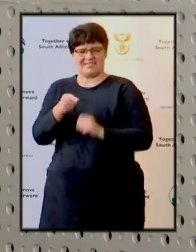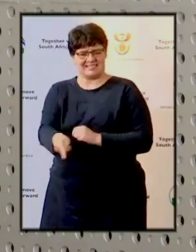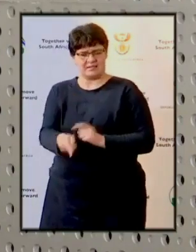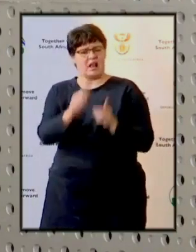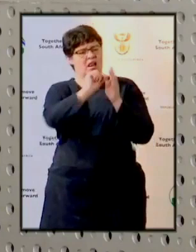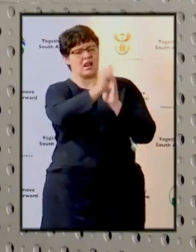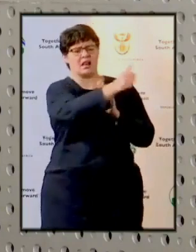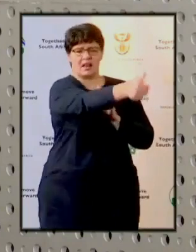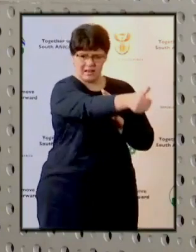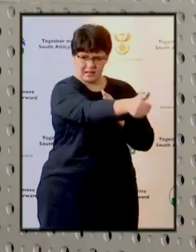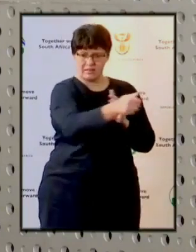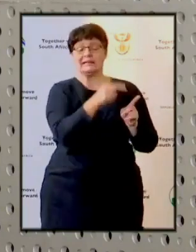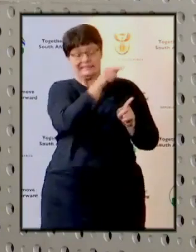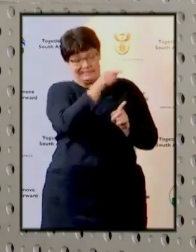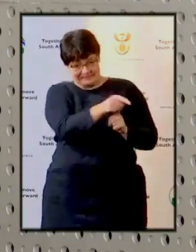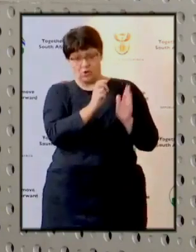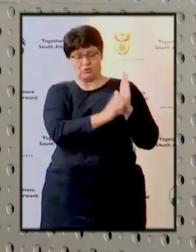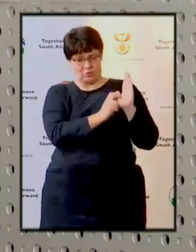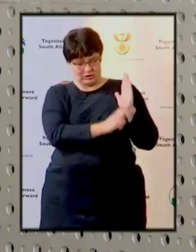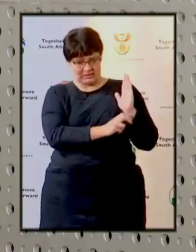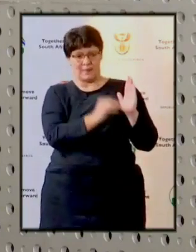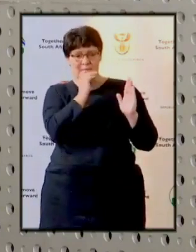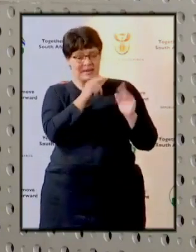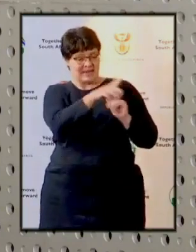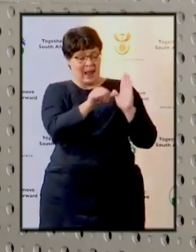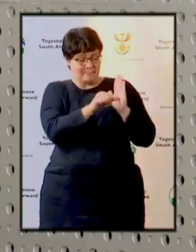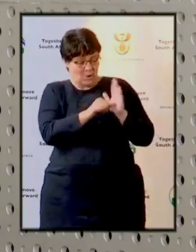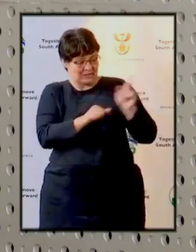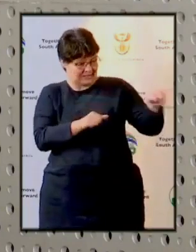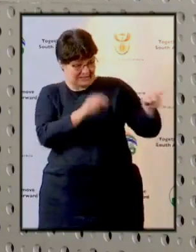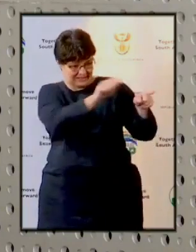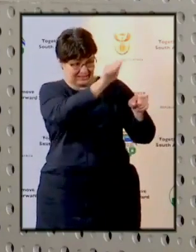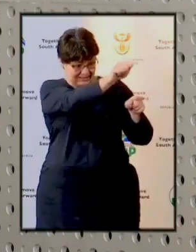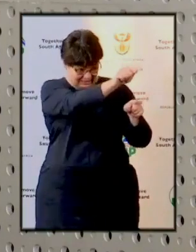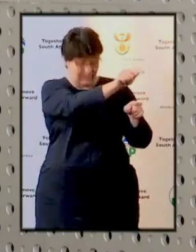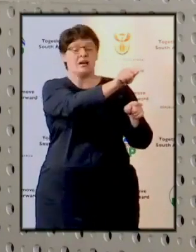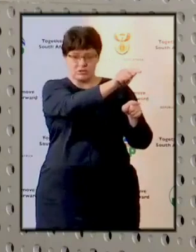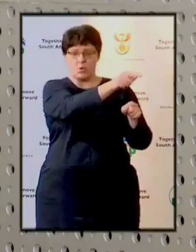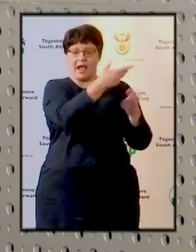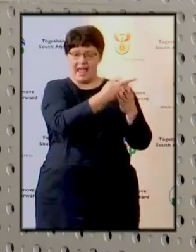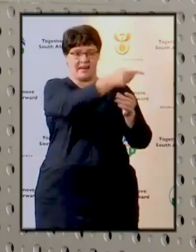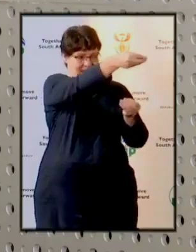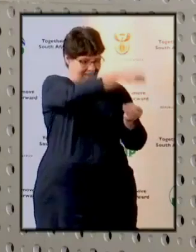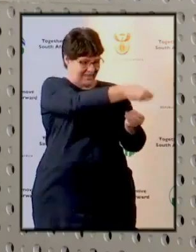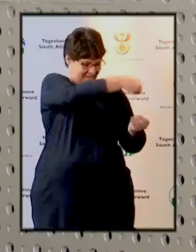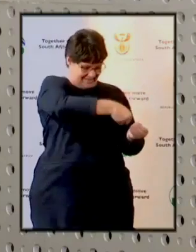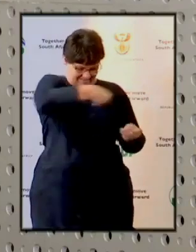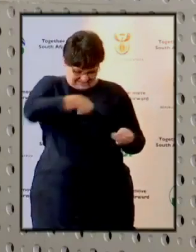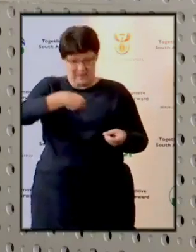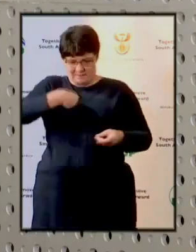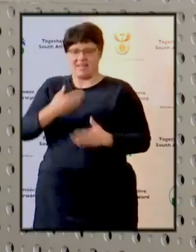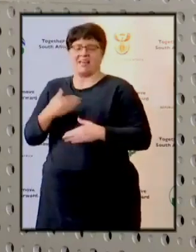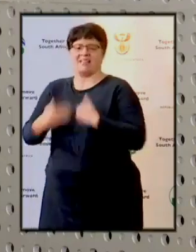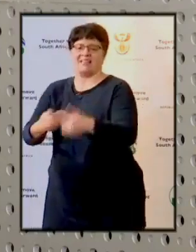on. And the regulations will now allow for these key inputs and supplier industries to restart